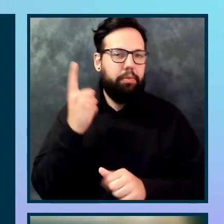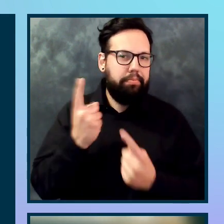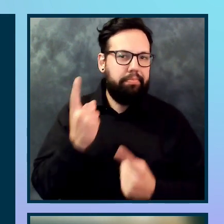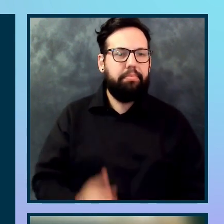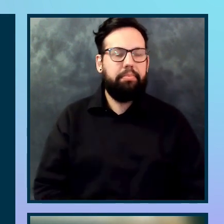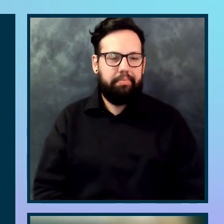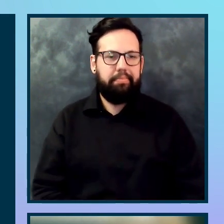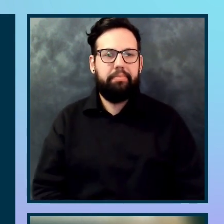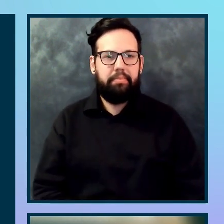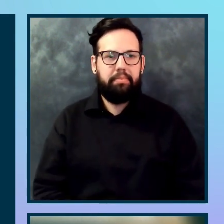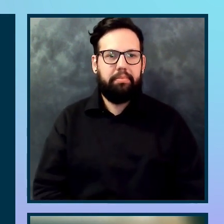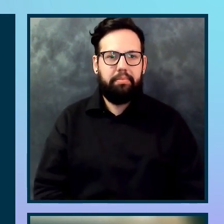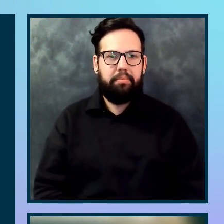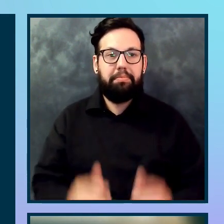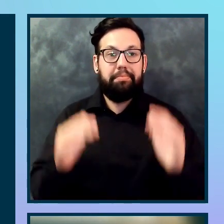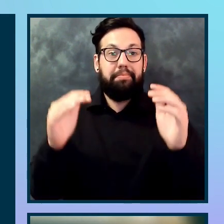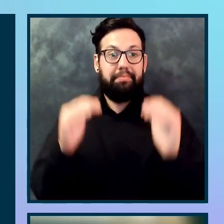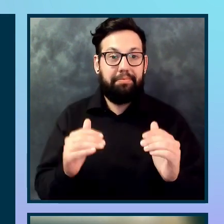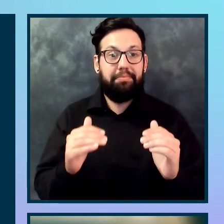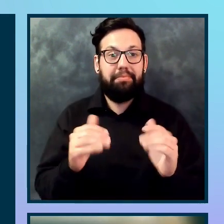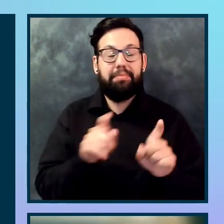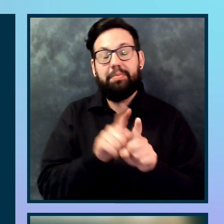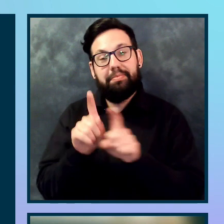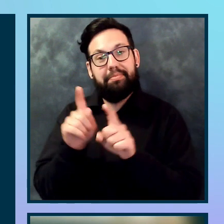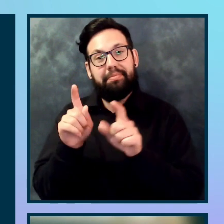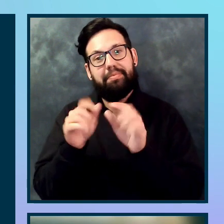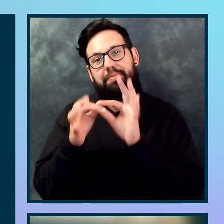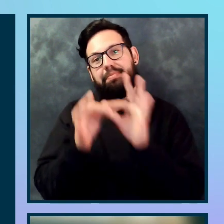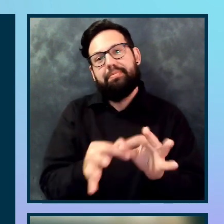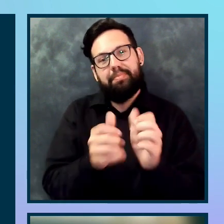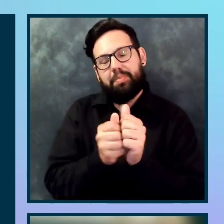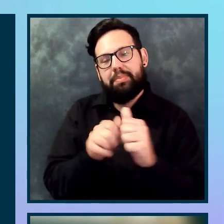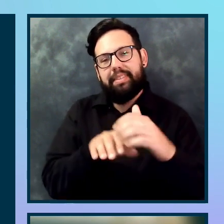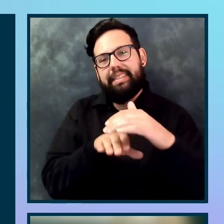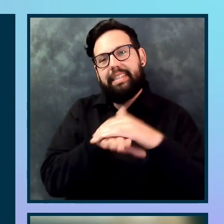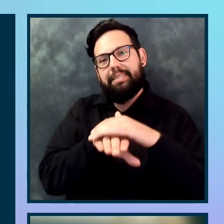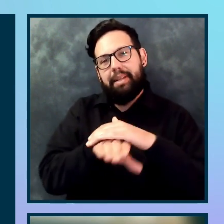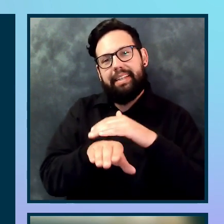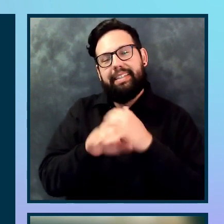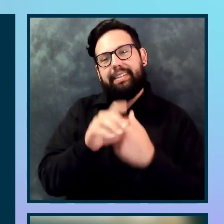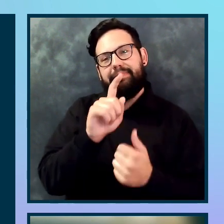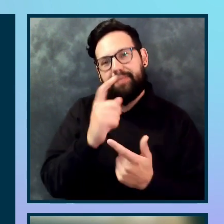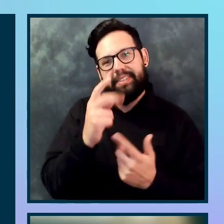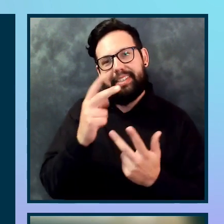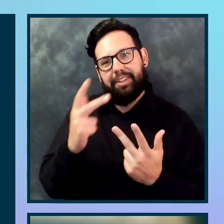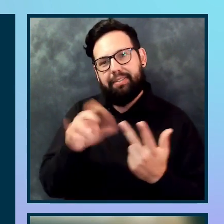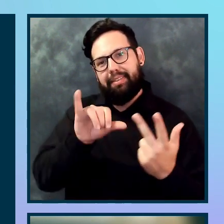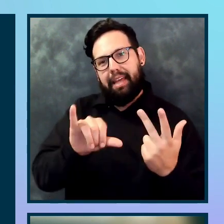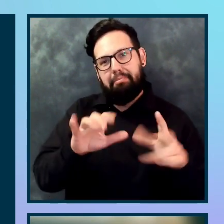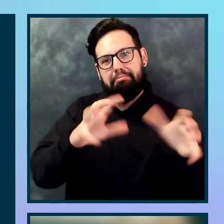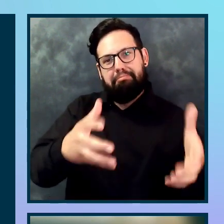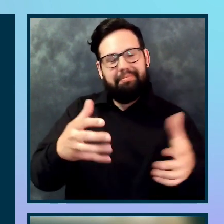And we are continuing on accessibility sort priority. I told you I got a lot of feelings about it.